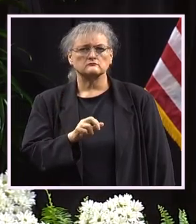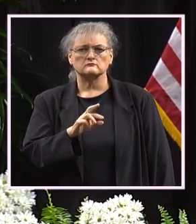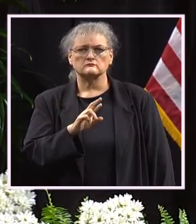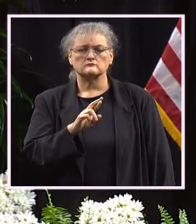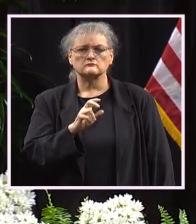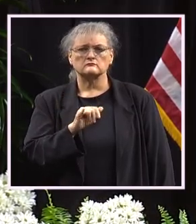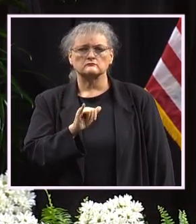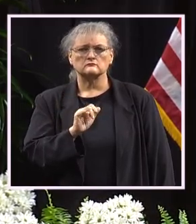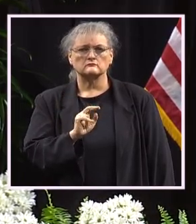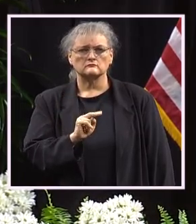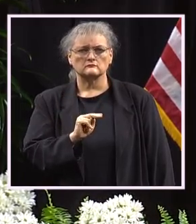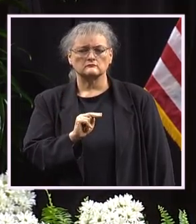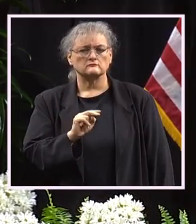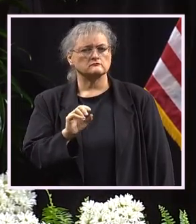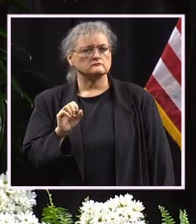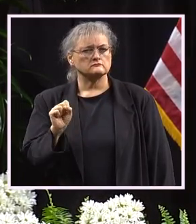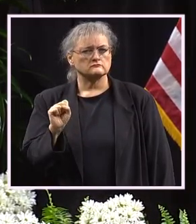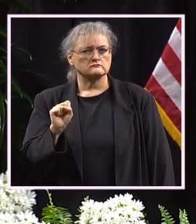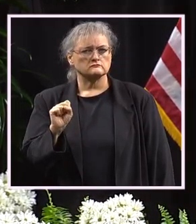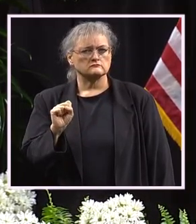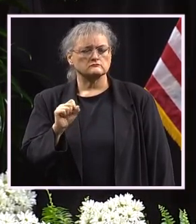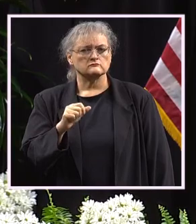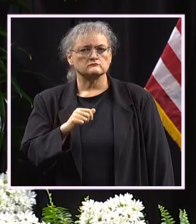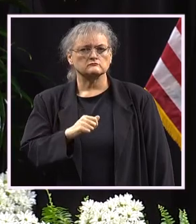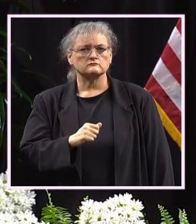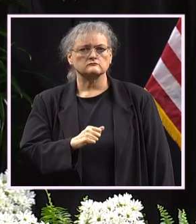Ryan A. Shrimp.